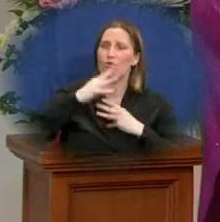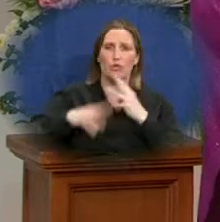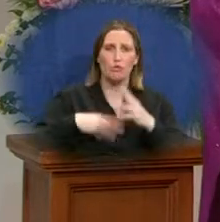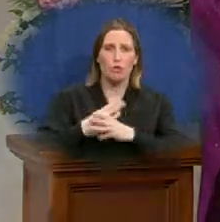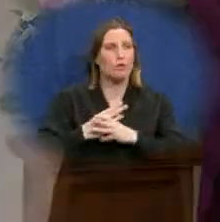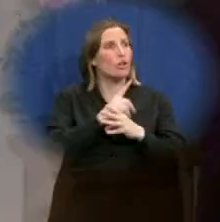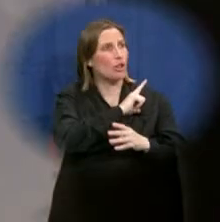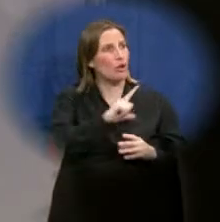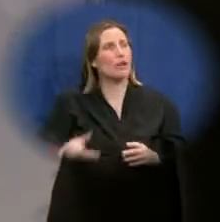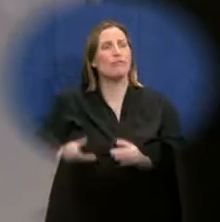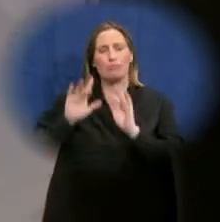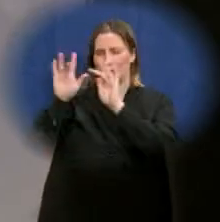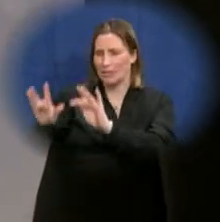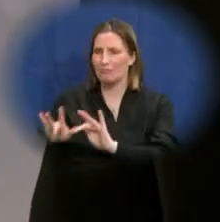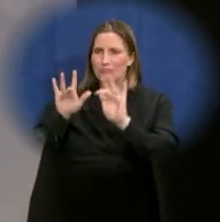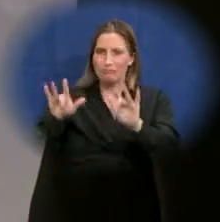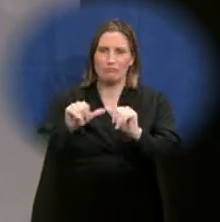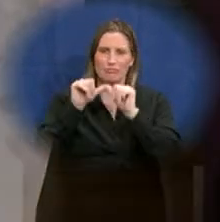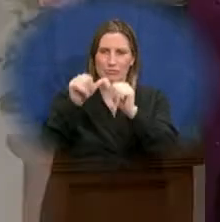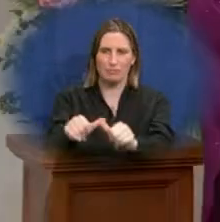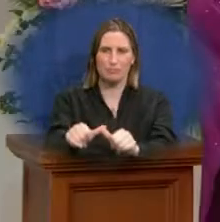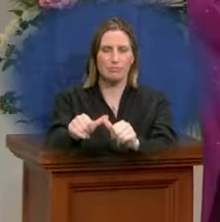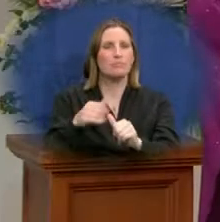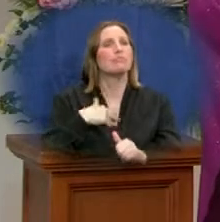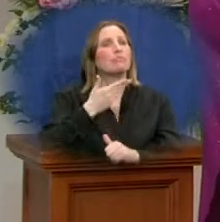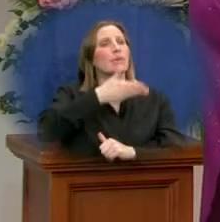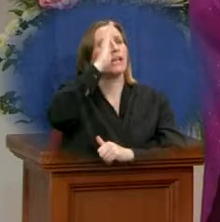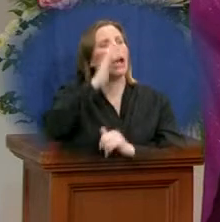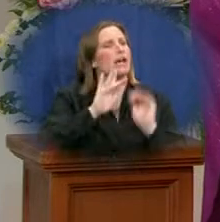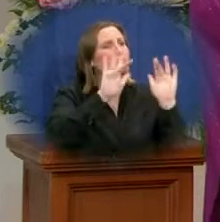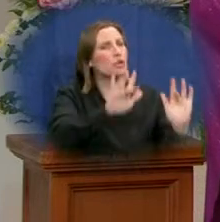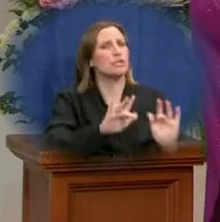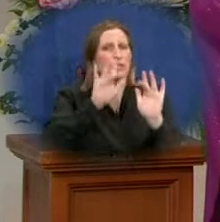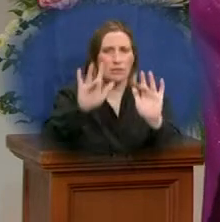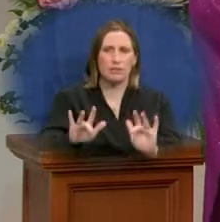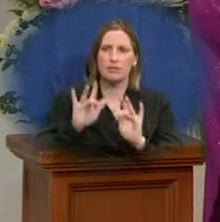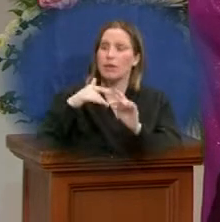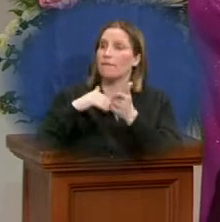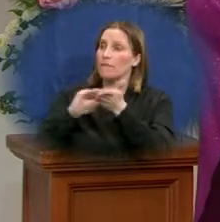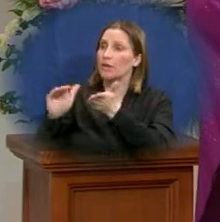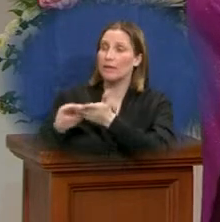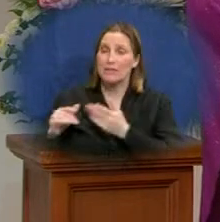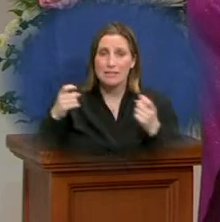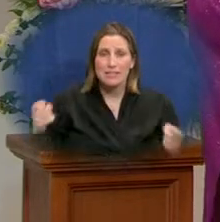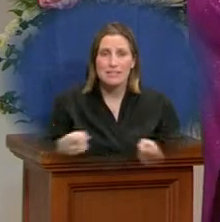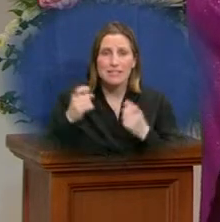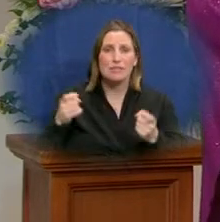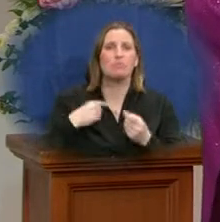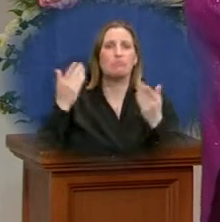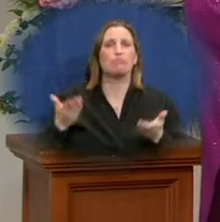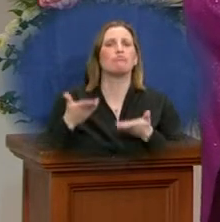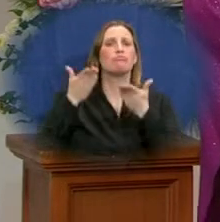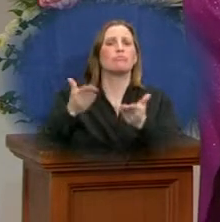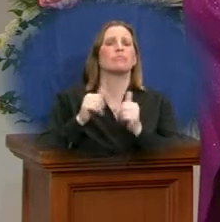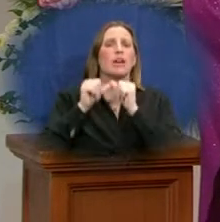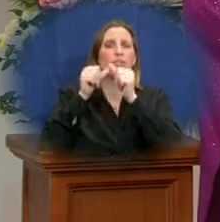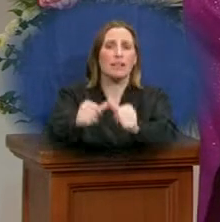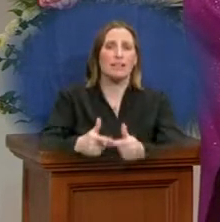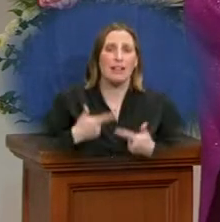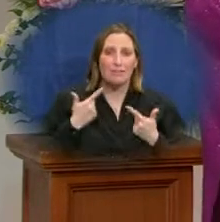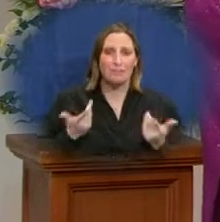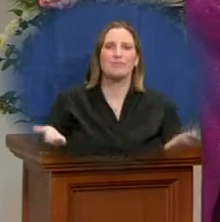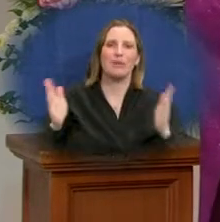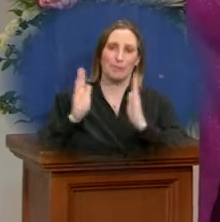have mercy. Lord, have mercy. May Almighty God have mercy on us, forgive us from our sins, and bring us to life everlasting.